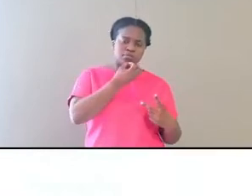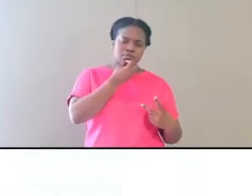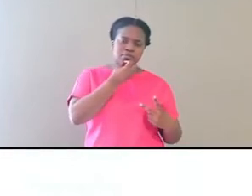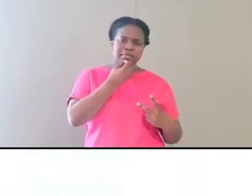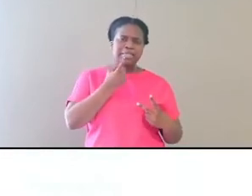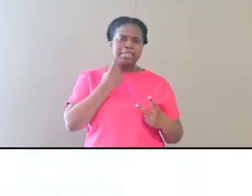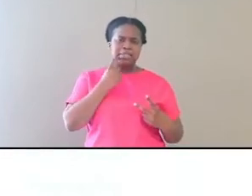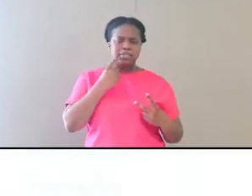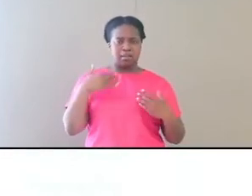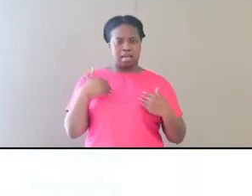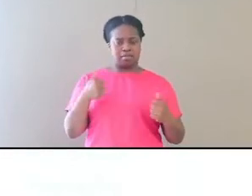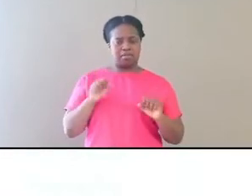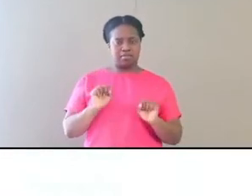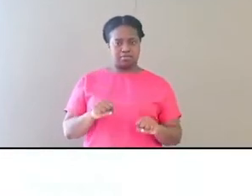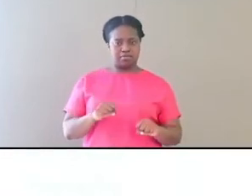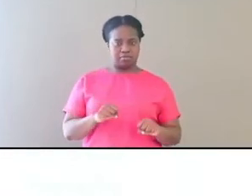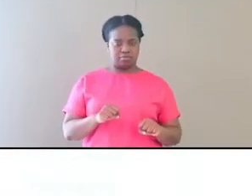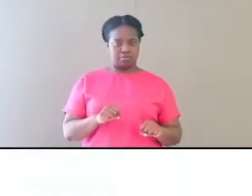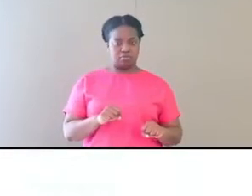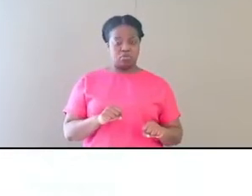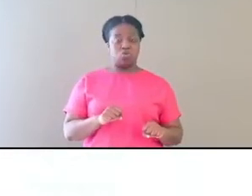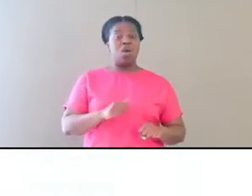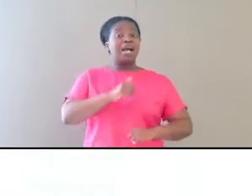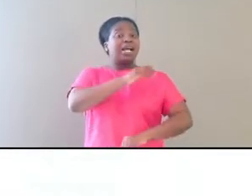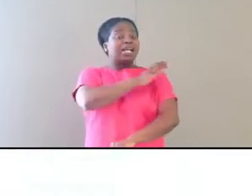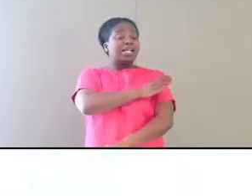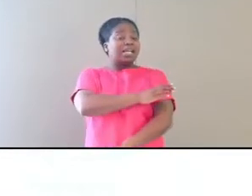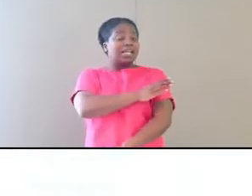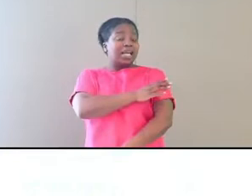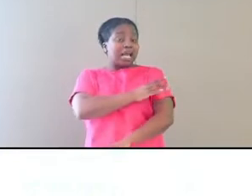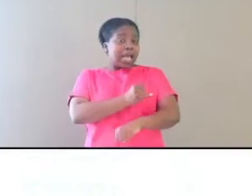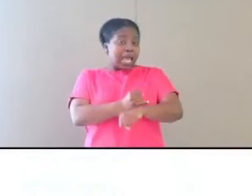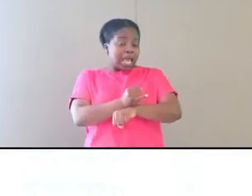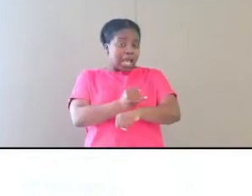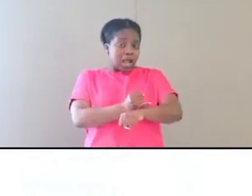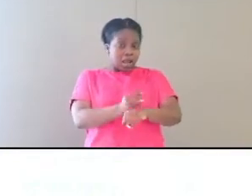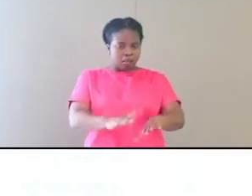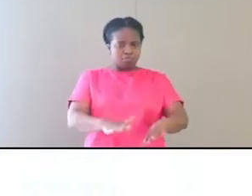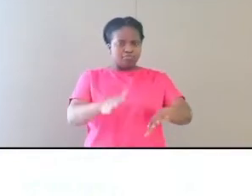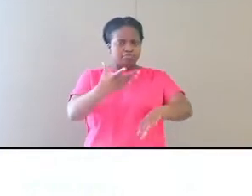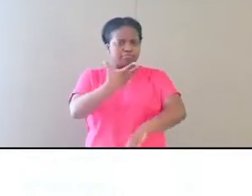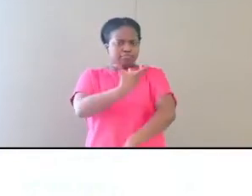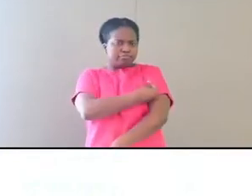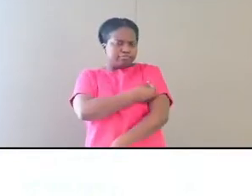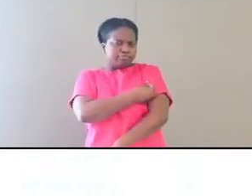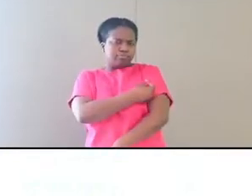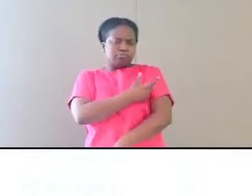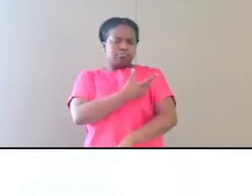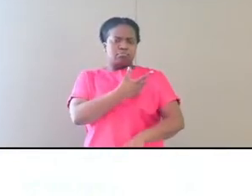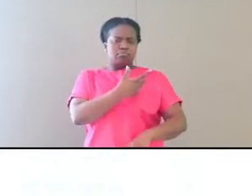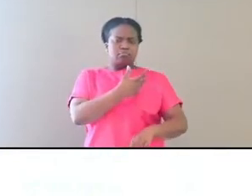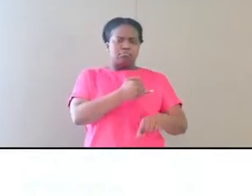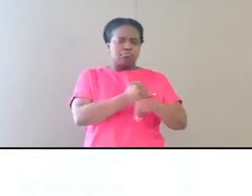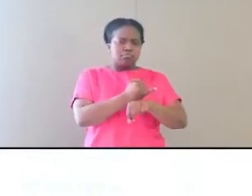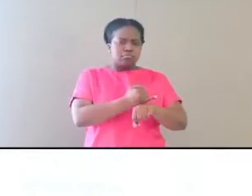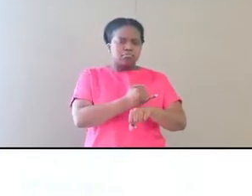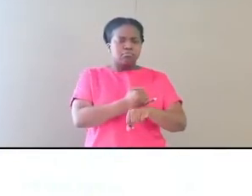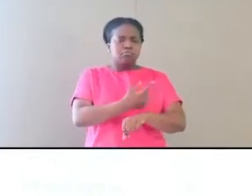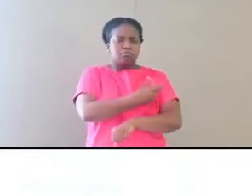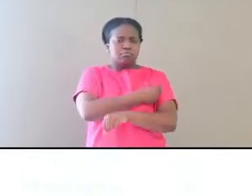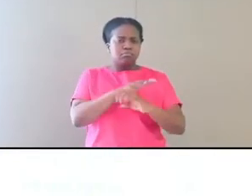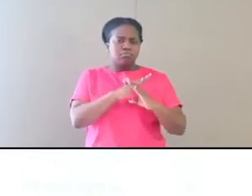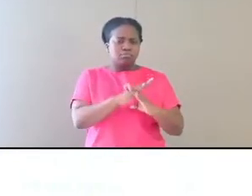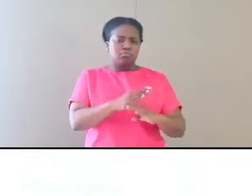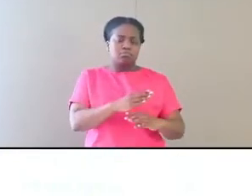to growth monitoring at clinics, that also means you're in touch with clinics, immunization rates are better, other outcomes, actually,